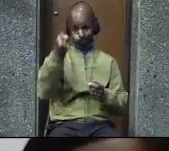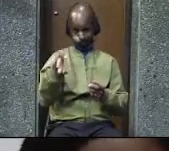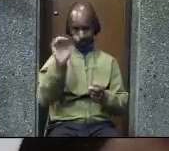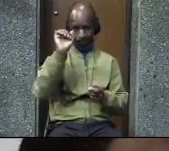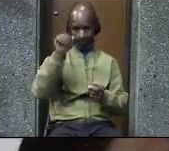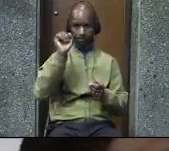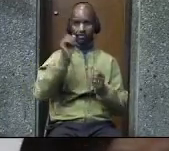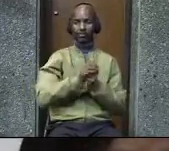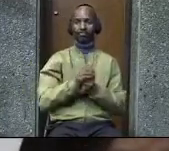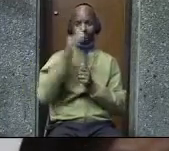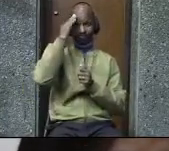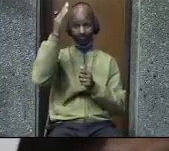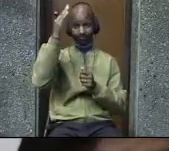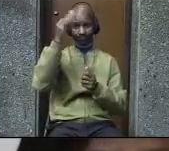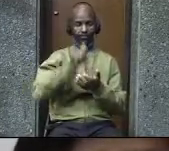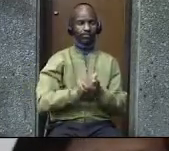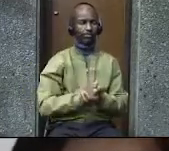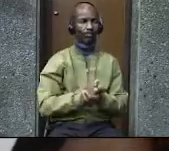Meneer Ruchande.